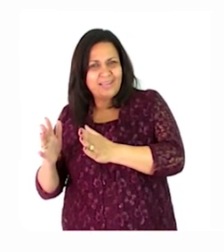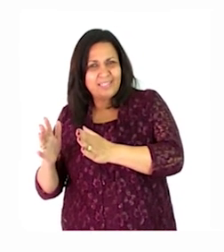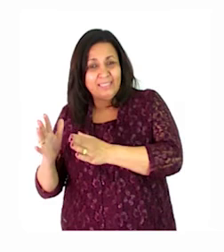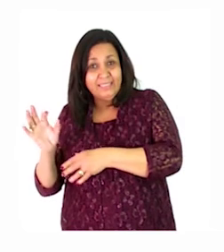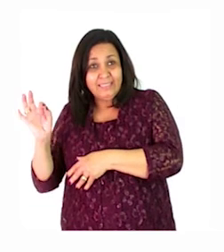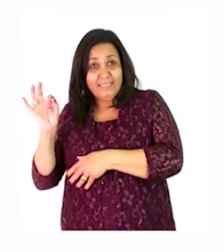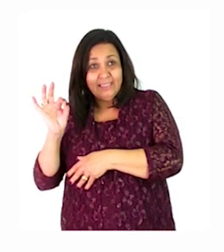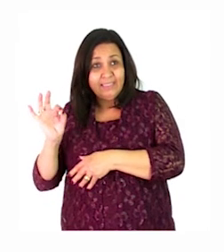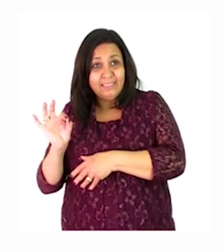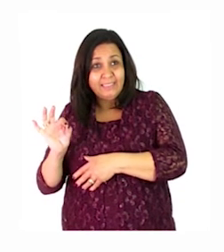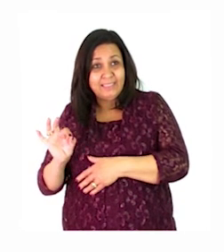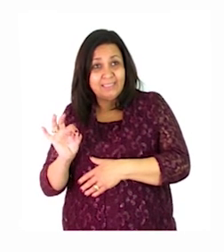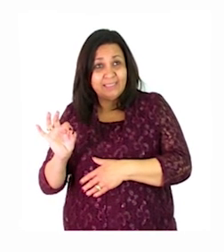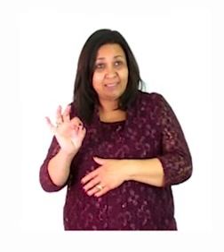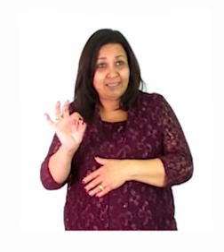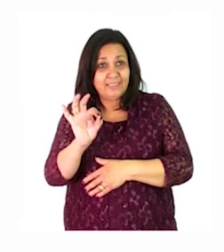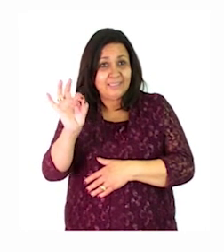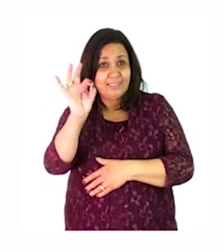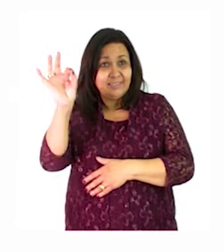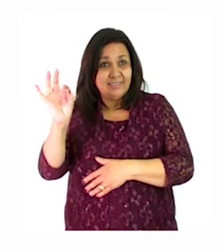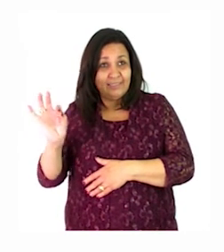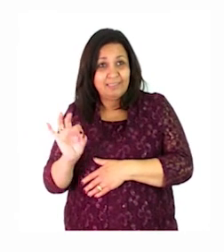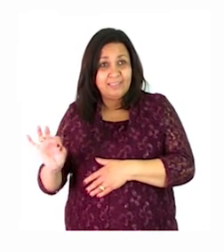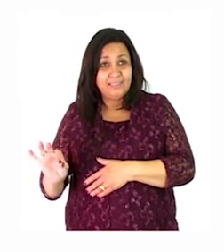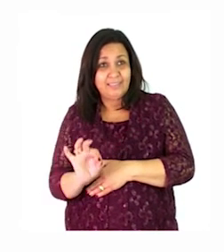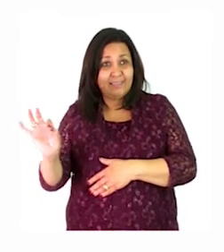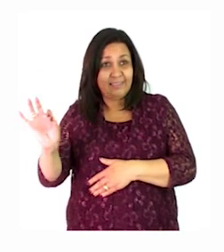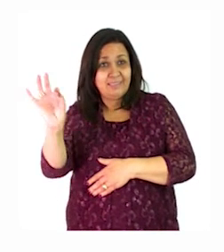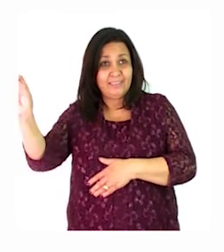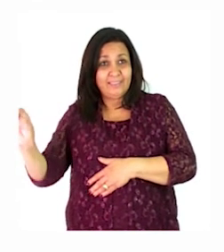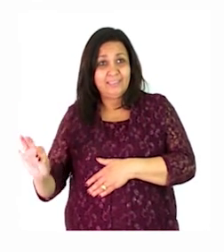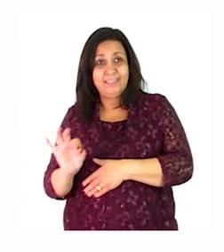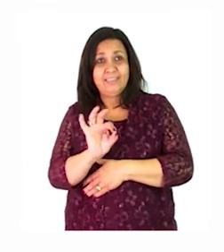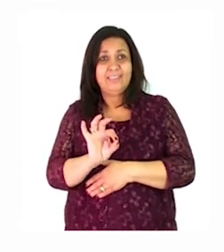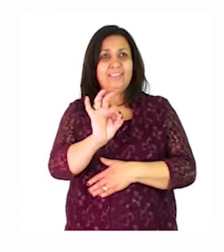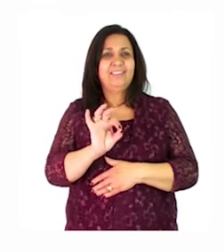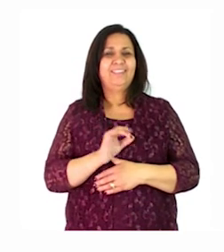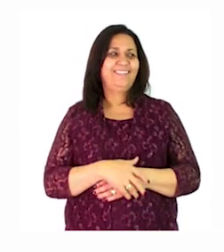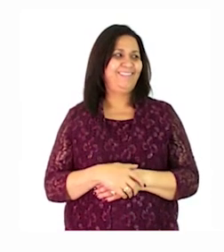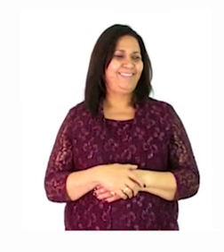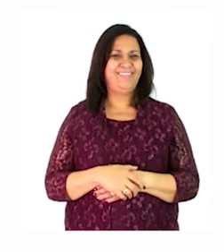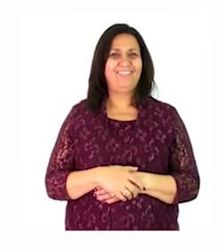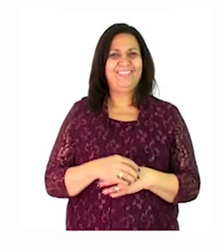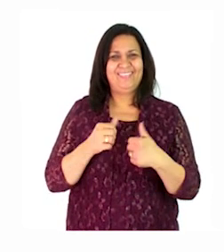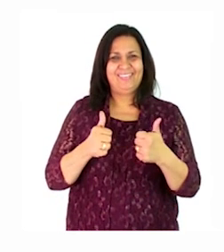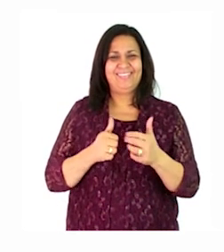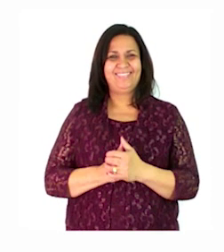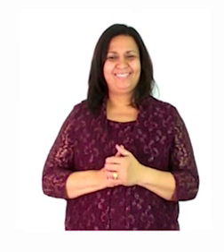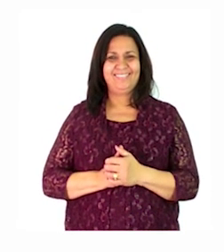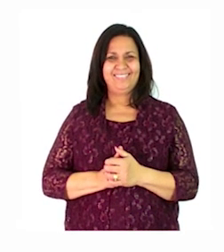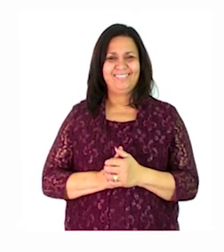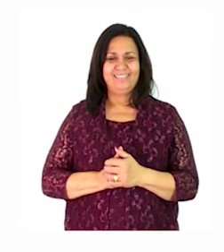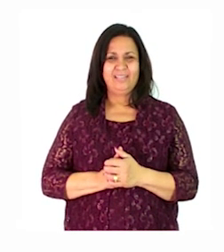picture. There is a bee. That is a bee. Good. And